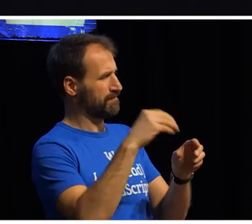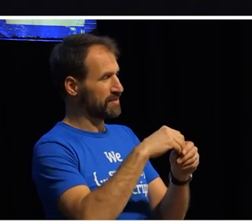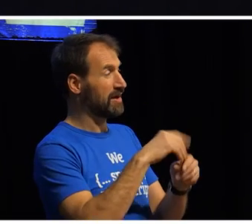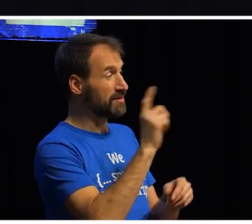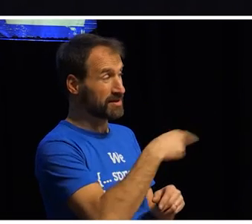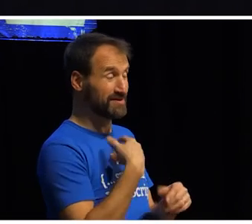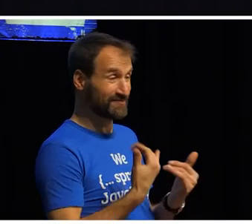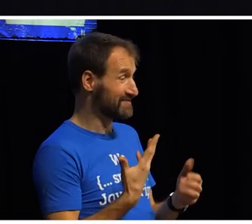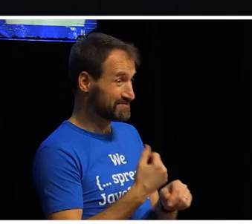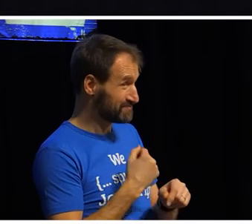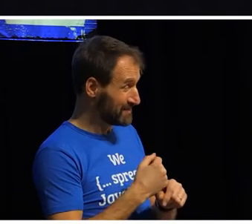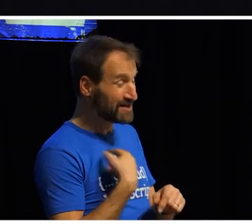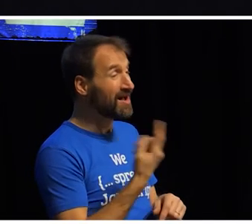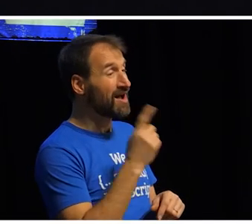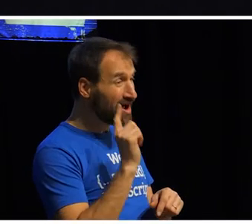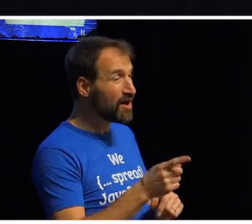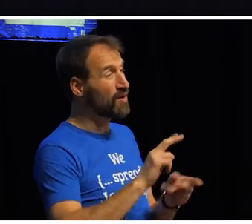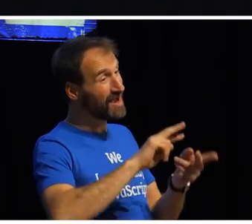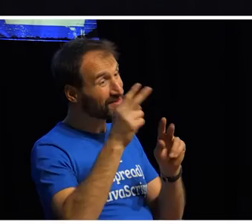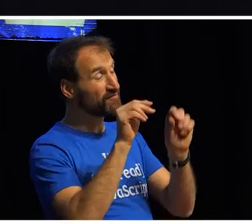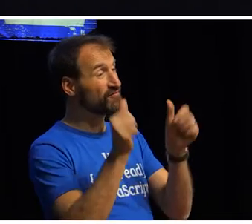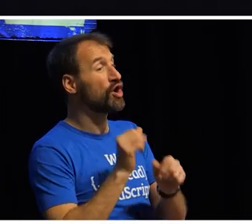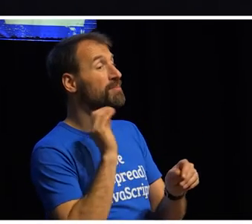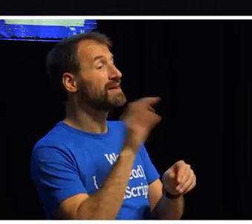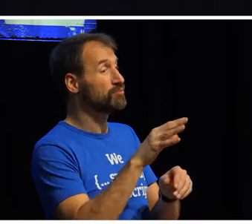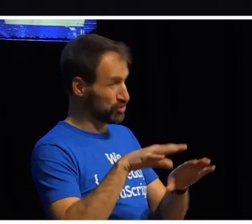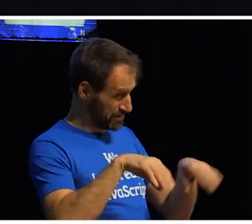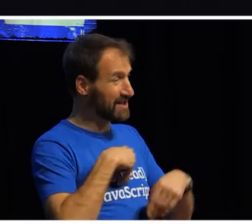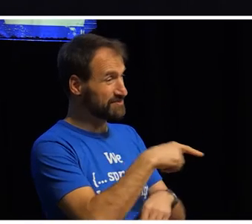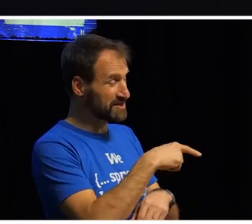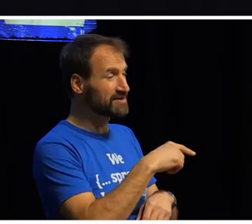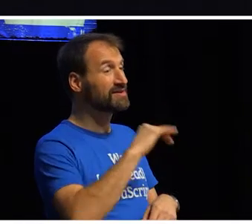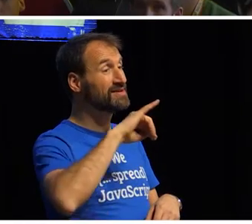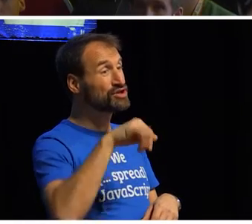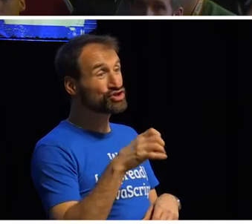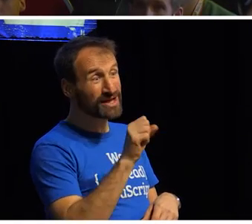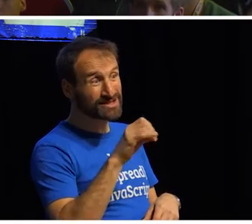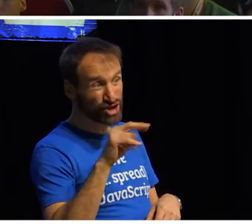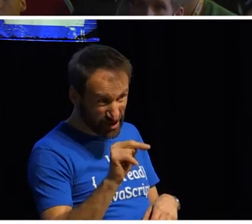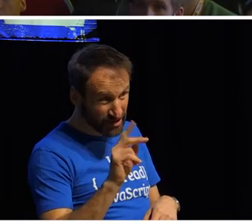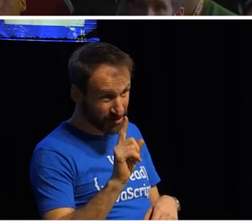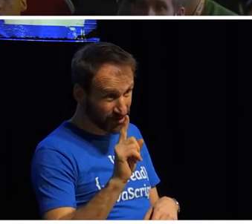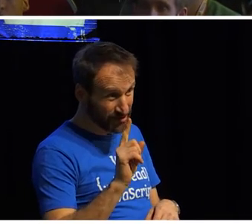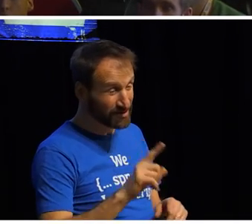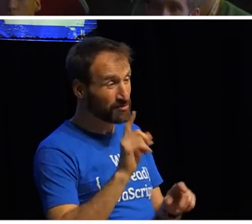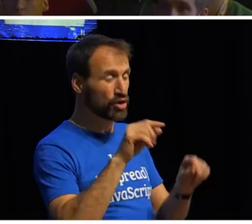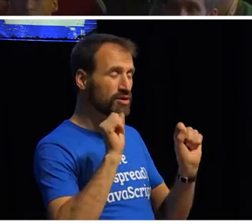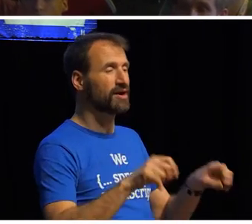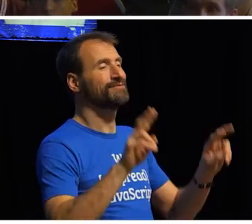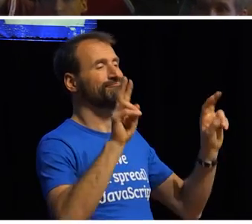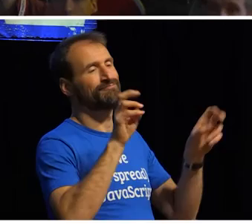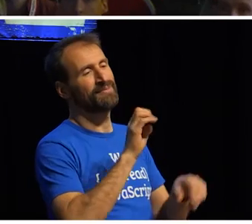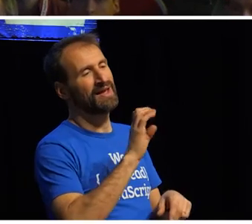applications also supports another form of input which is Jason so I can do echo with